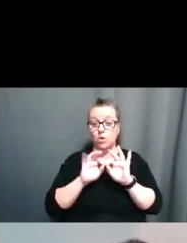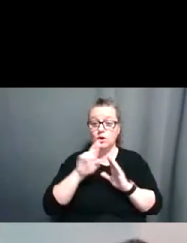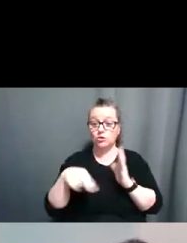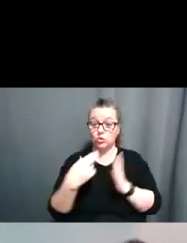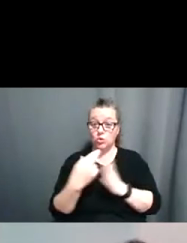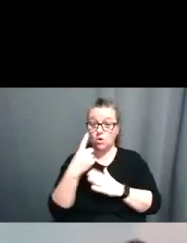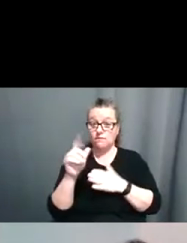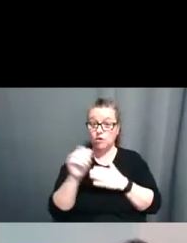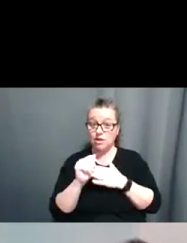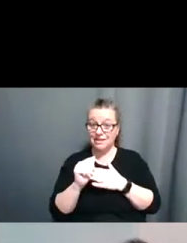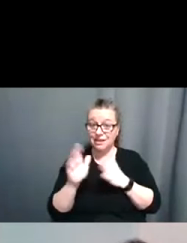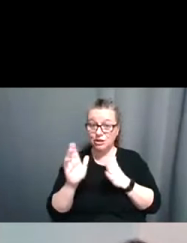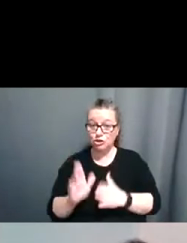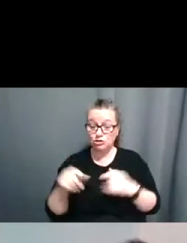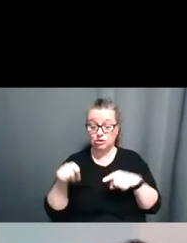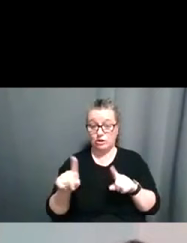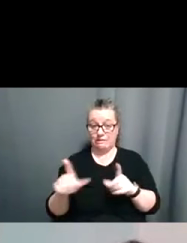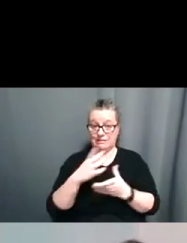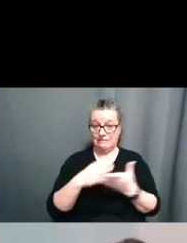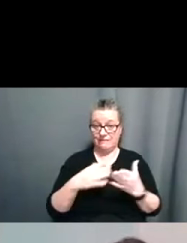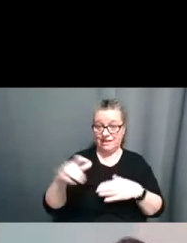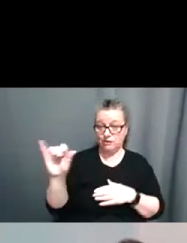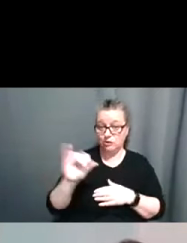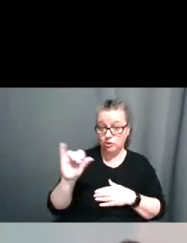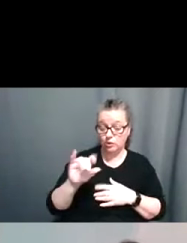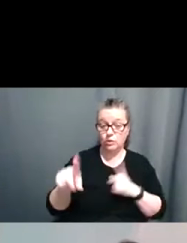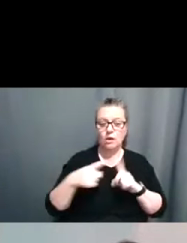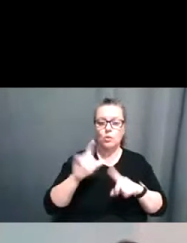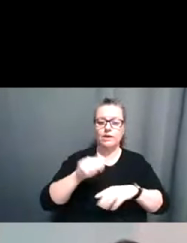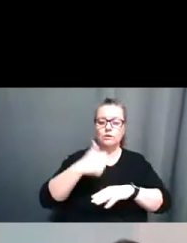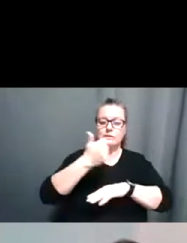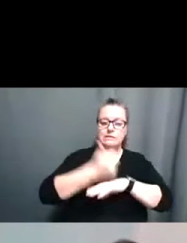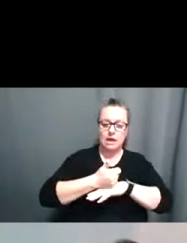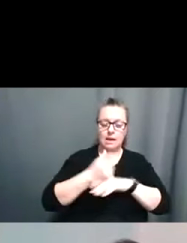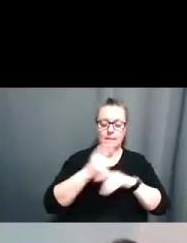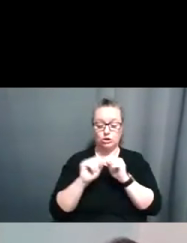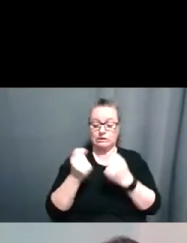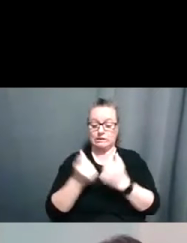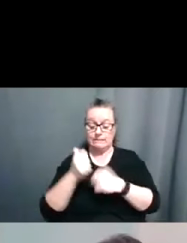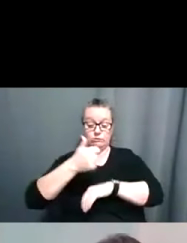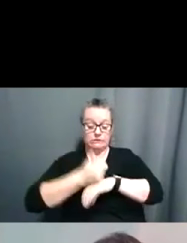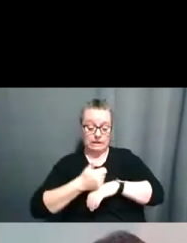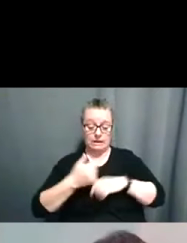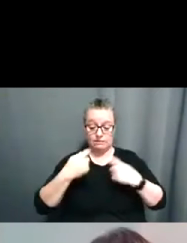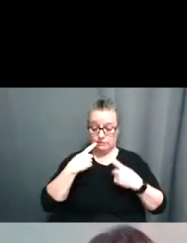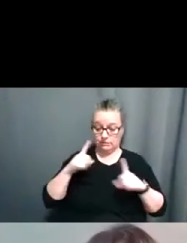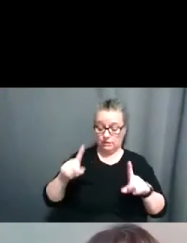play during this phase too. Once you've set yourself up and your team up for success by providing clarity, specificity,